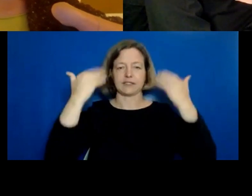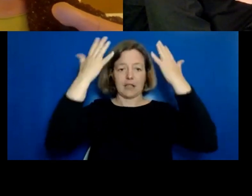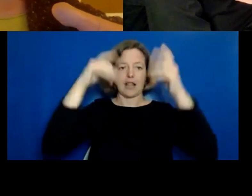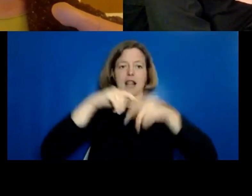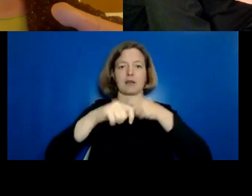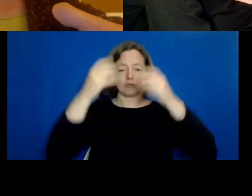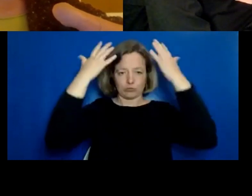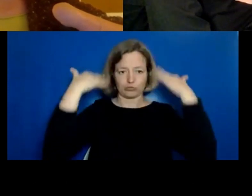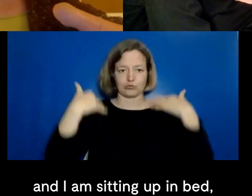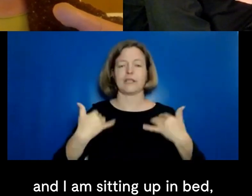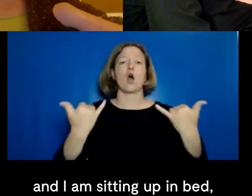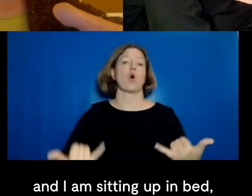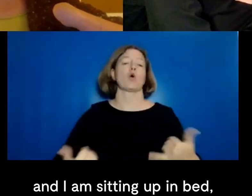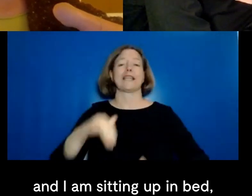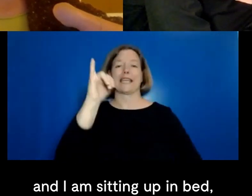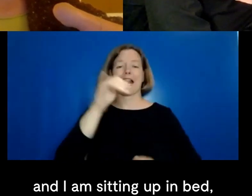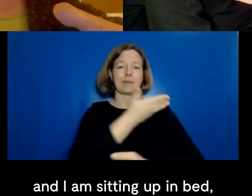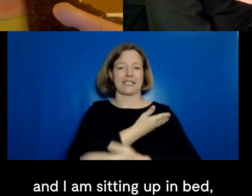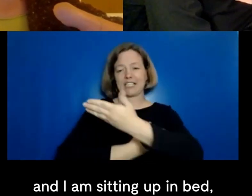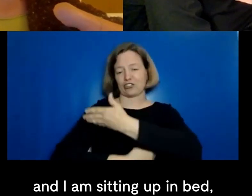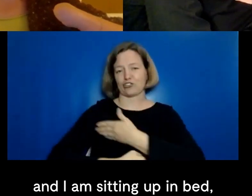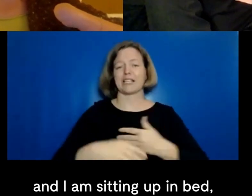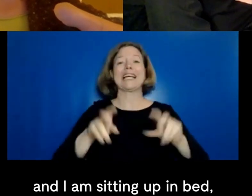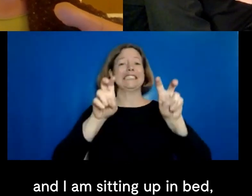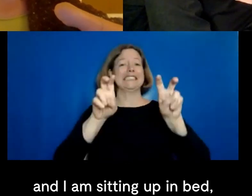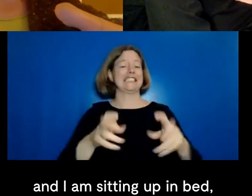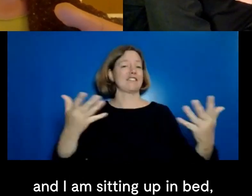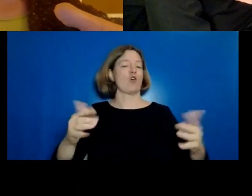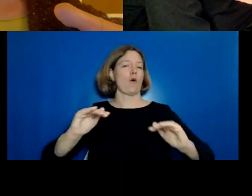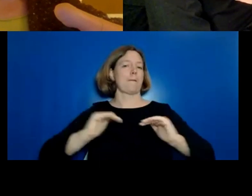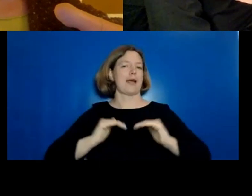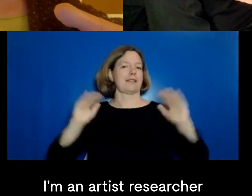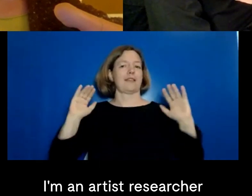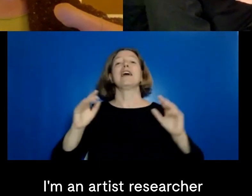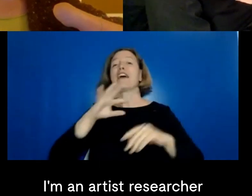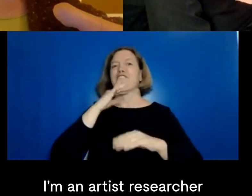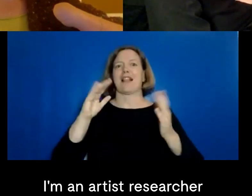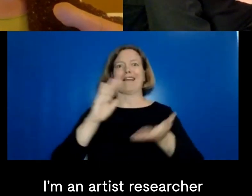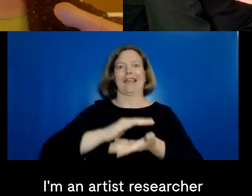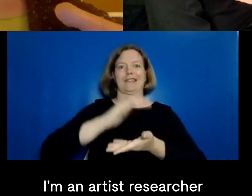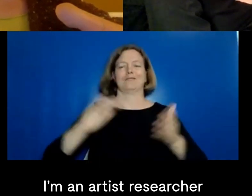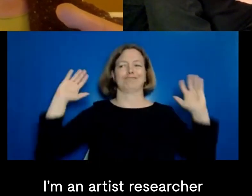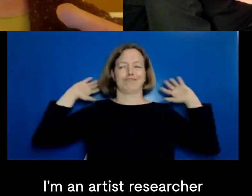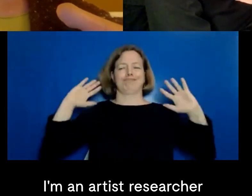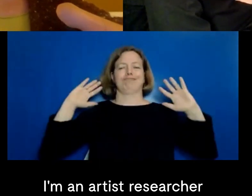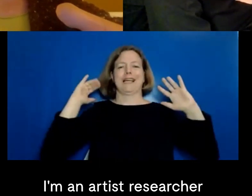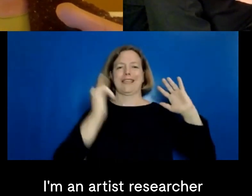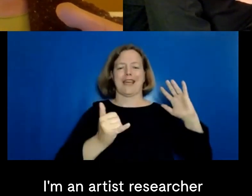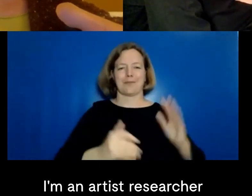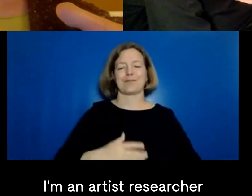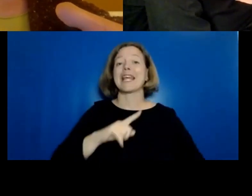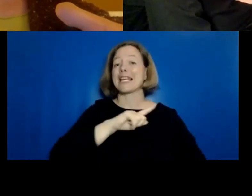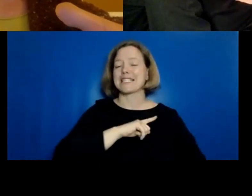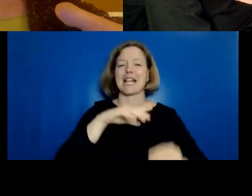wearing a yellow t-shirt and I'm sitting up in bed, propped up by a big cushion. I'm an artist researcher based in